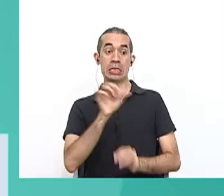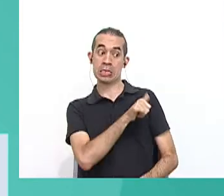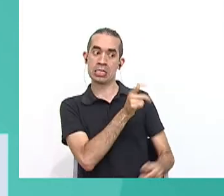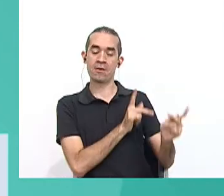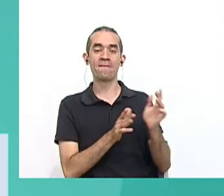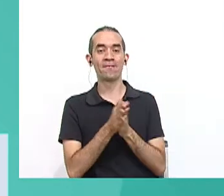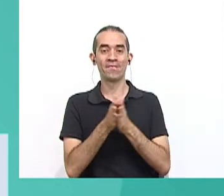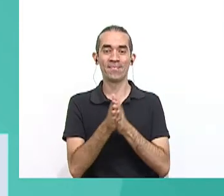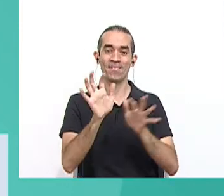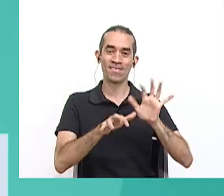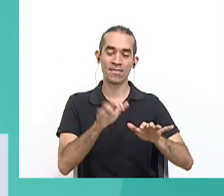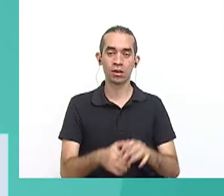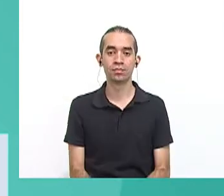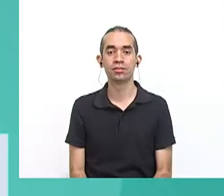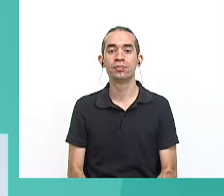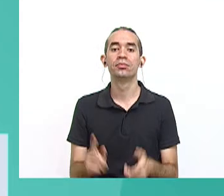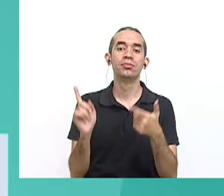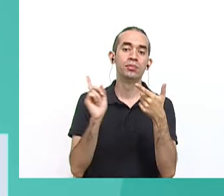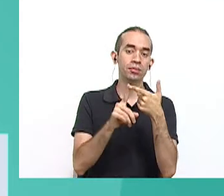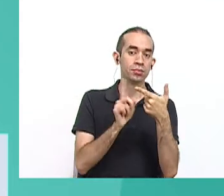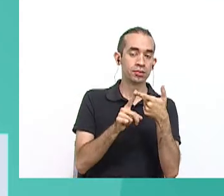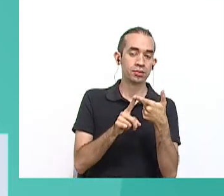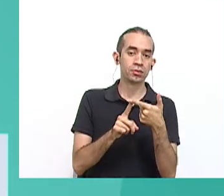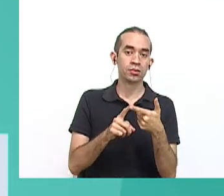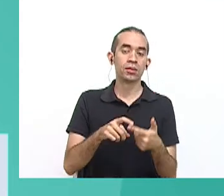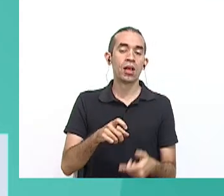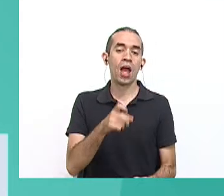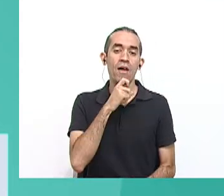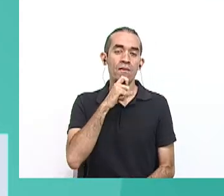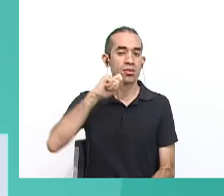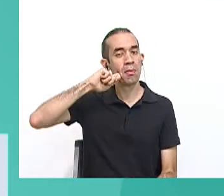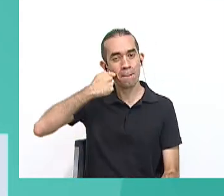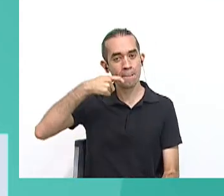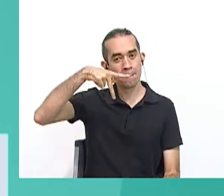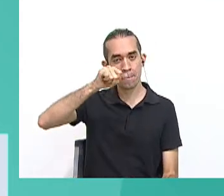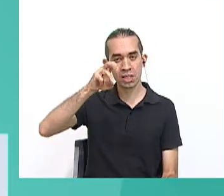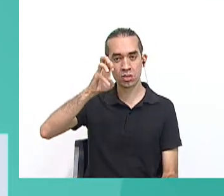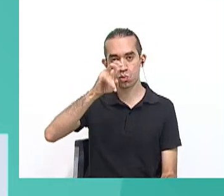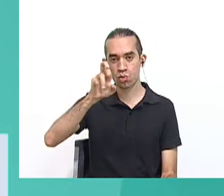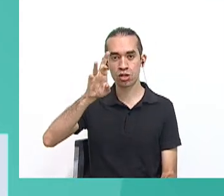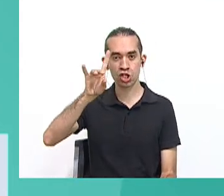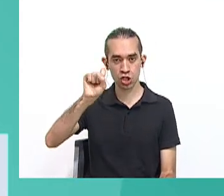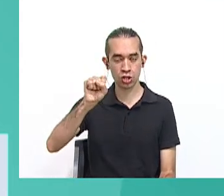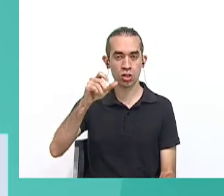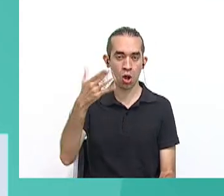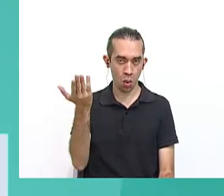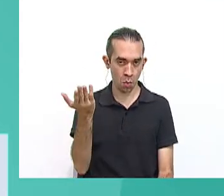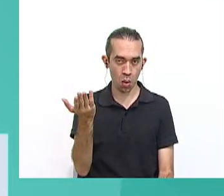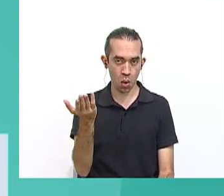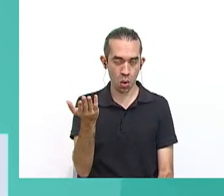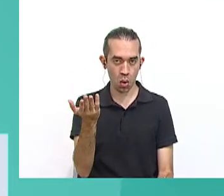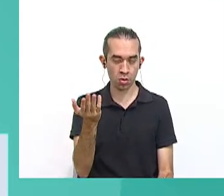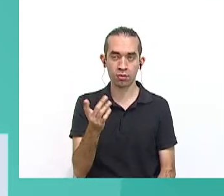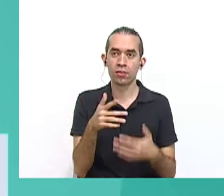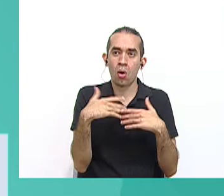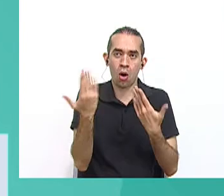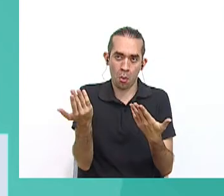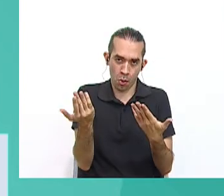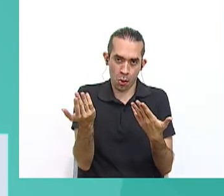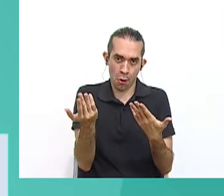your passwords difficult to guess by. So, what is one strategy to make